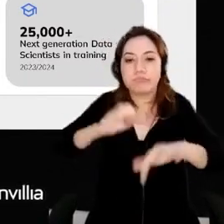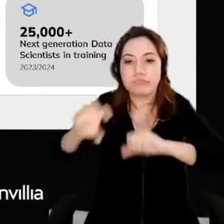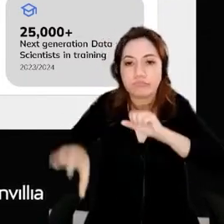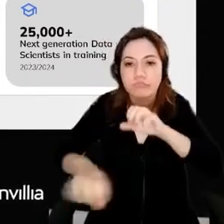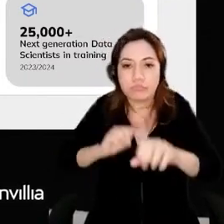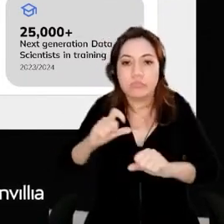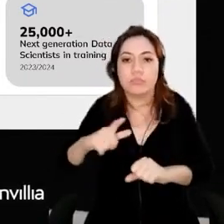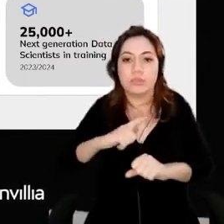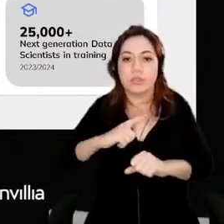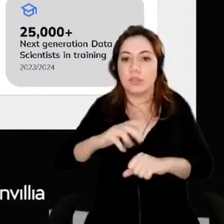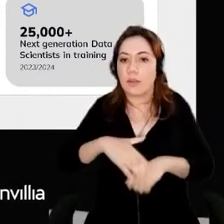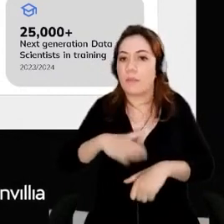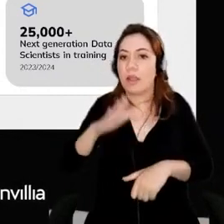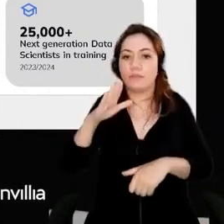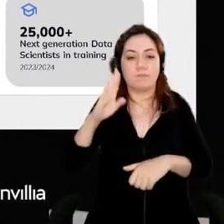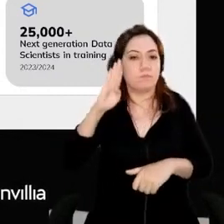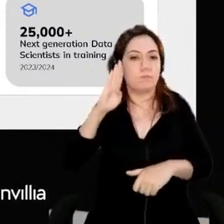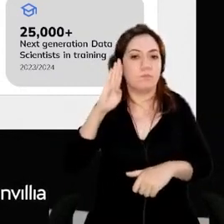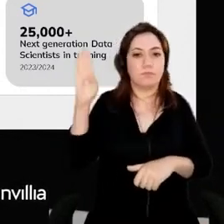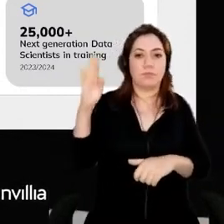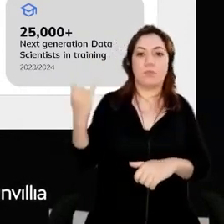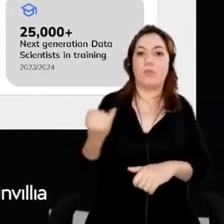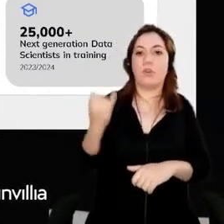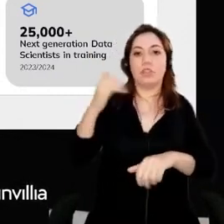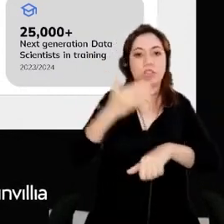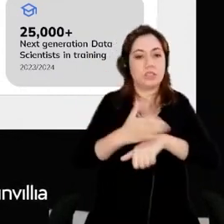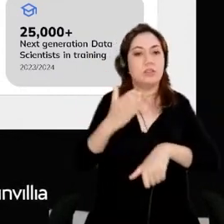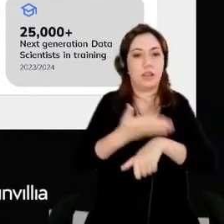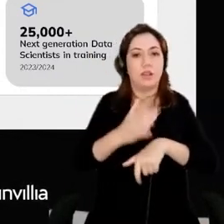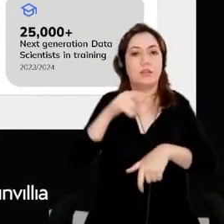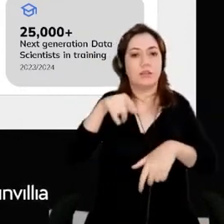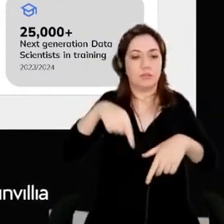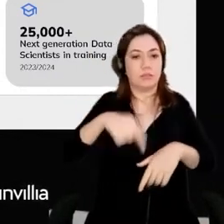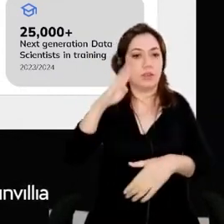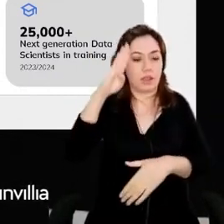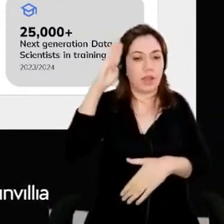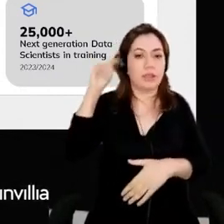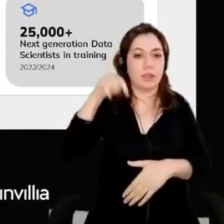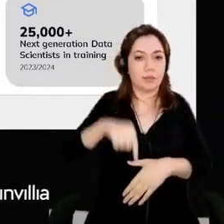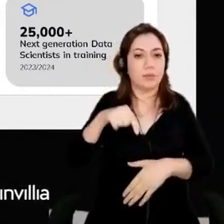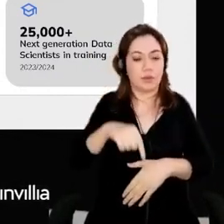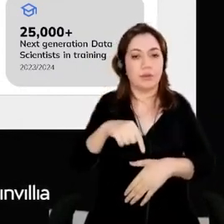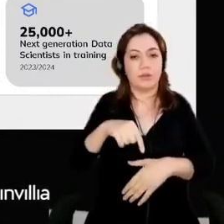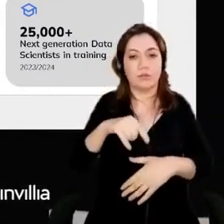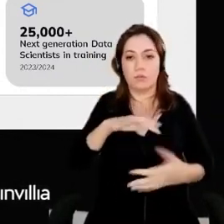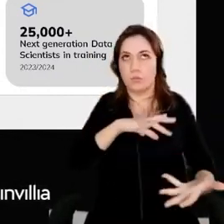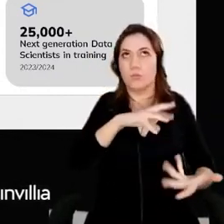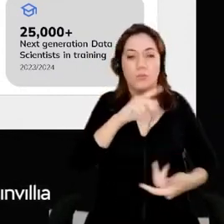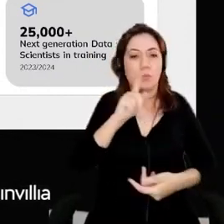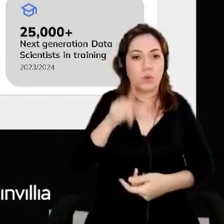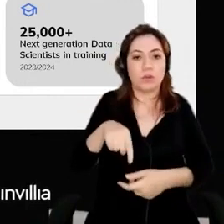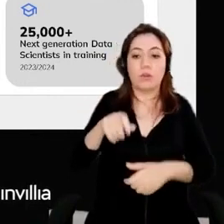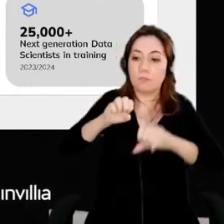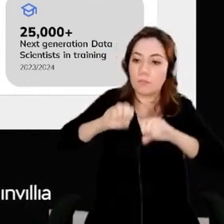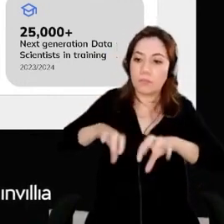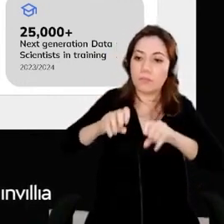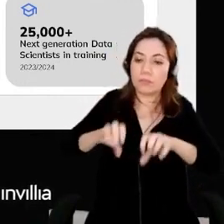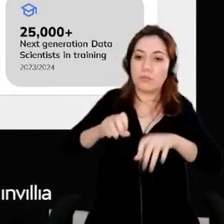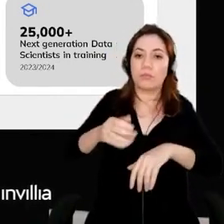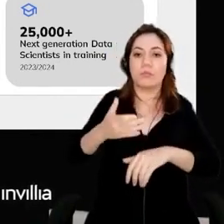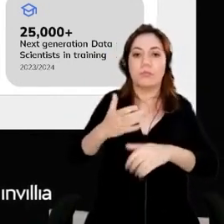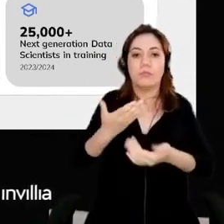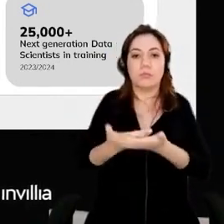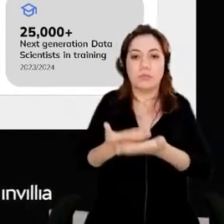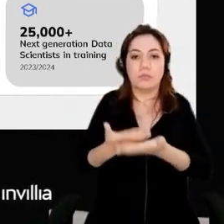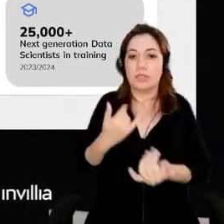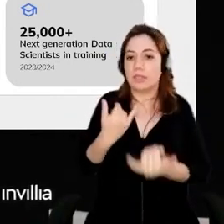world, to basically train a lot of students. So like this year, for example, we're on track to